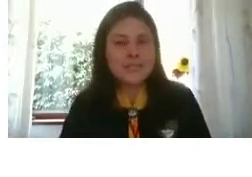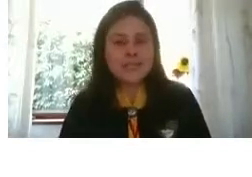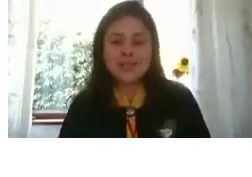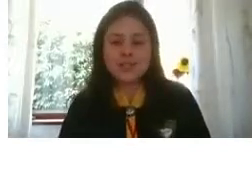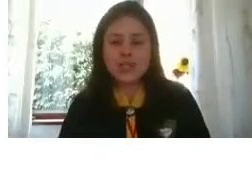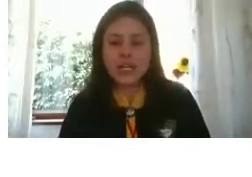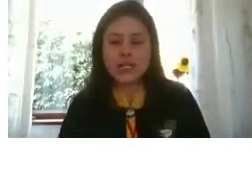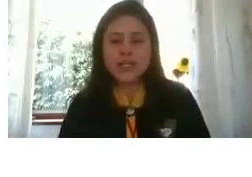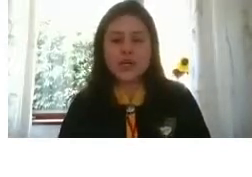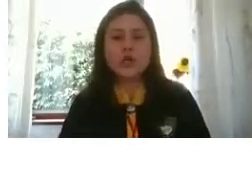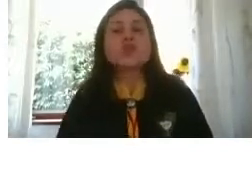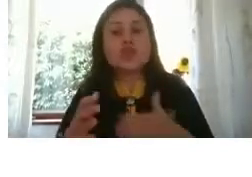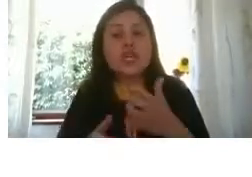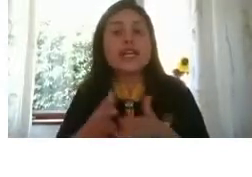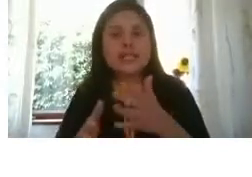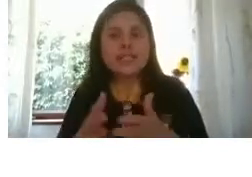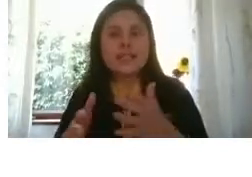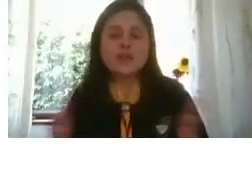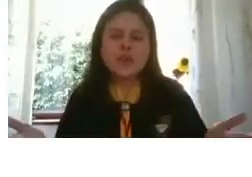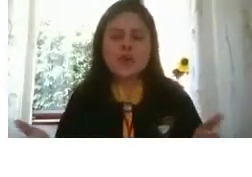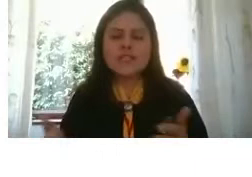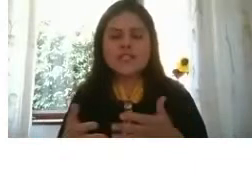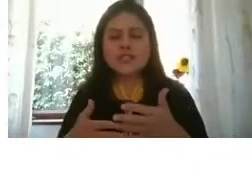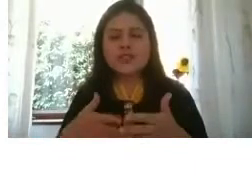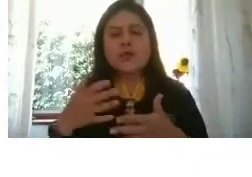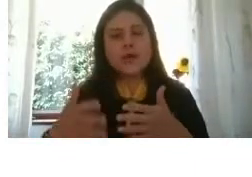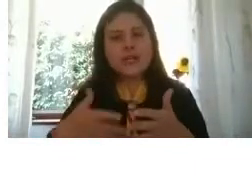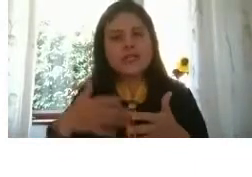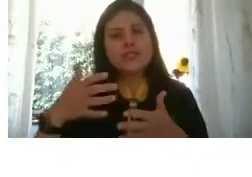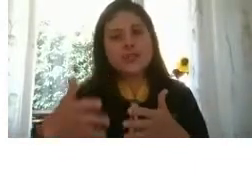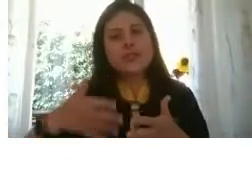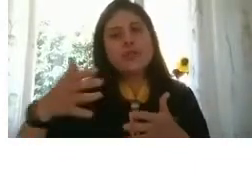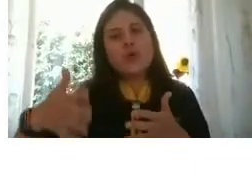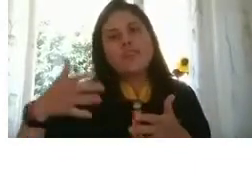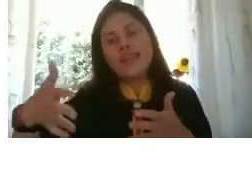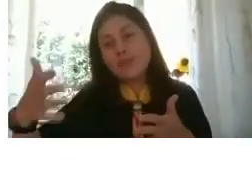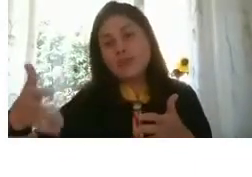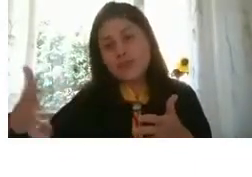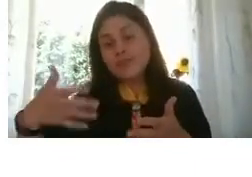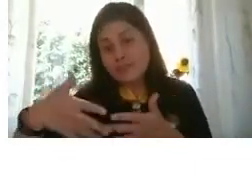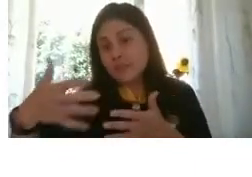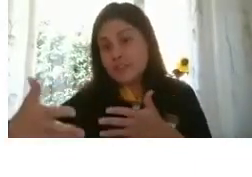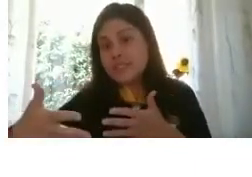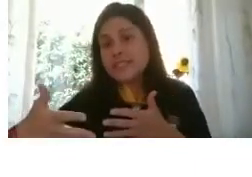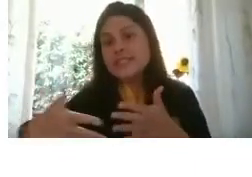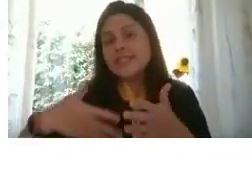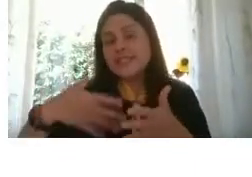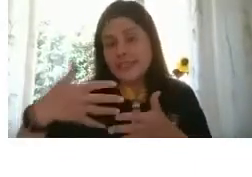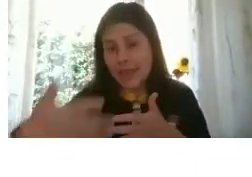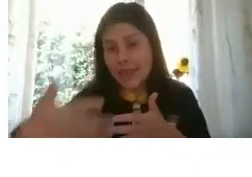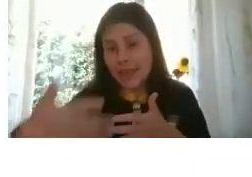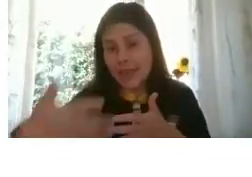easy to learn or to start. Yes, of course, as you progress, you see more the levels of difficulties